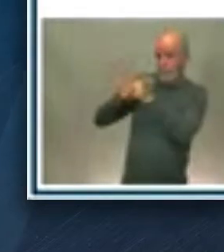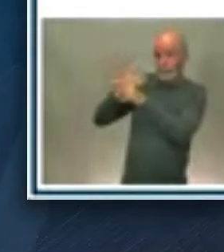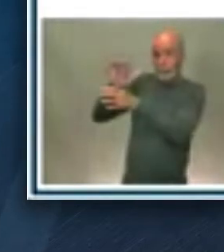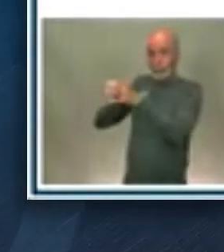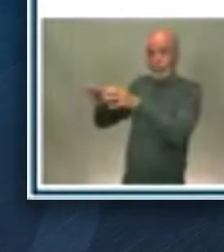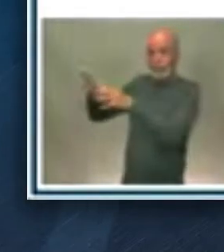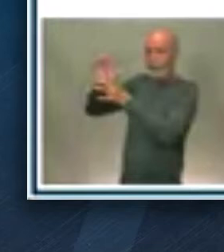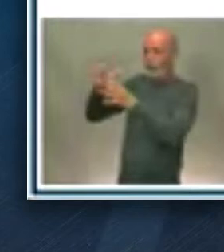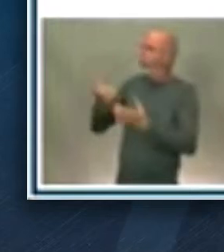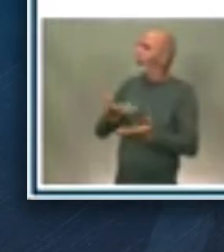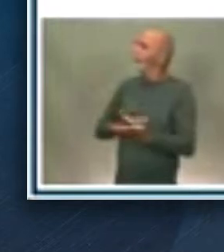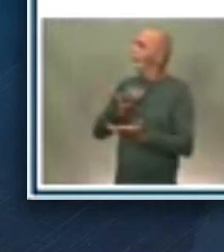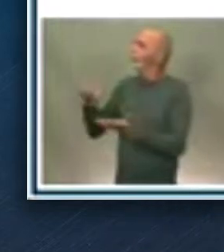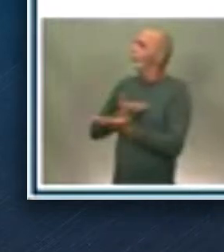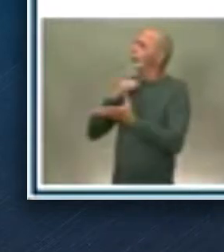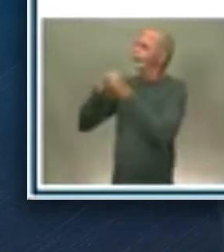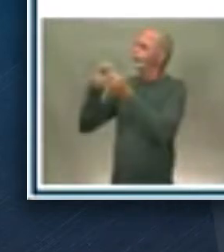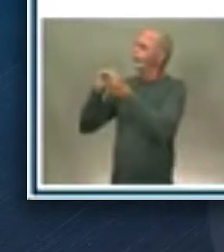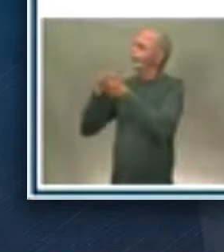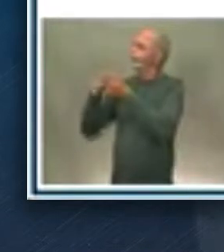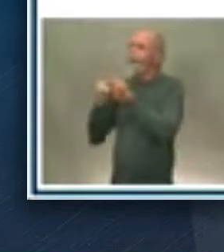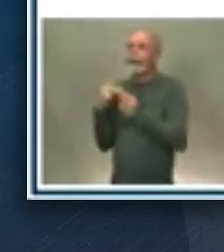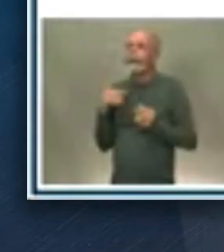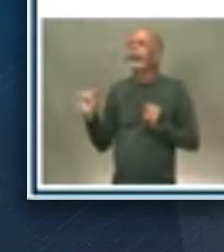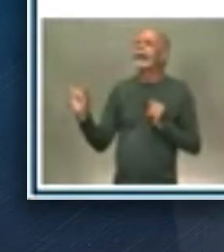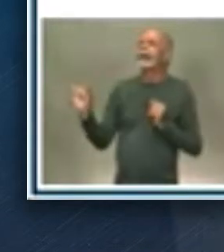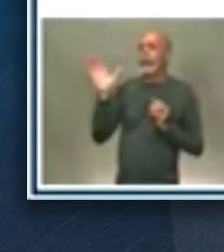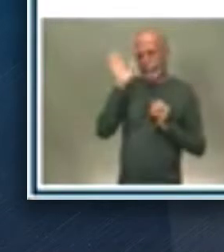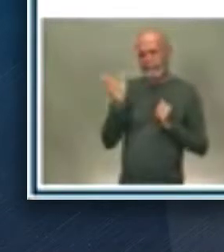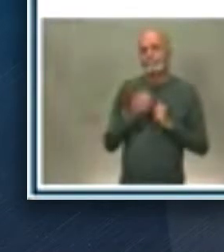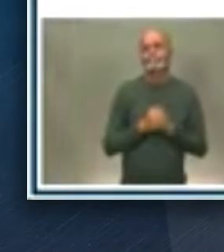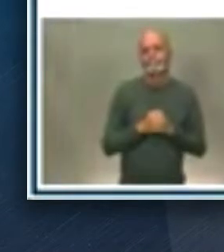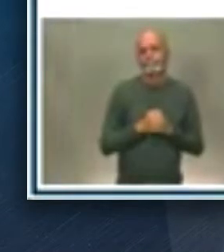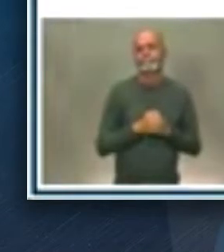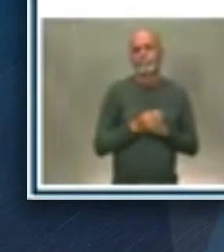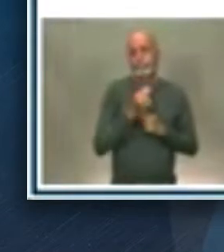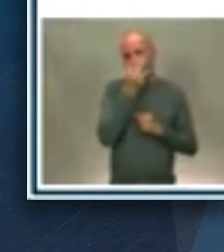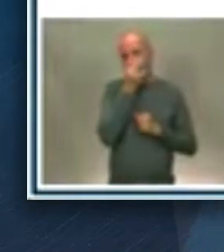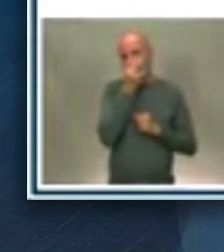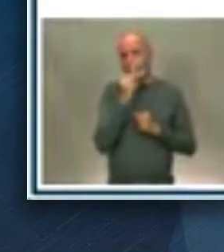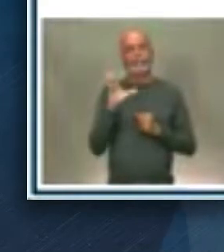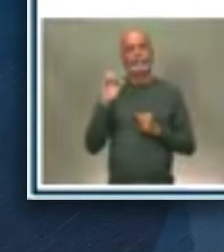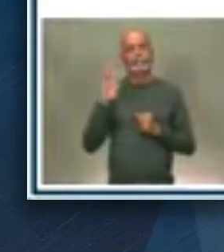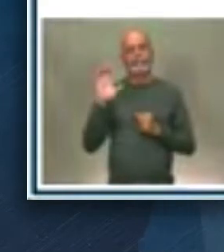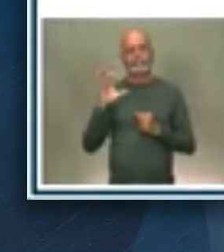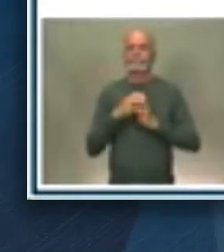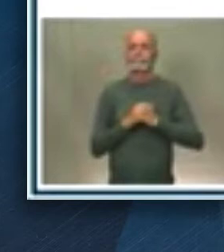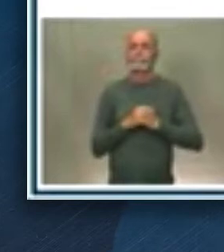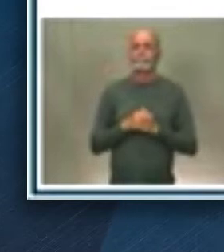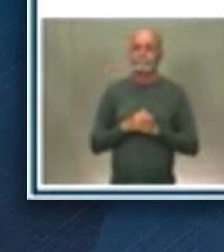in what happens in their community. Moving on, we'll go to CBC's Blair Rhodes.